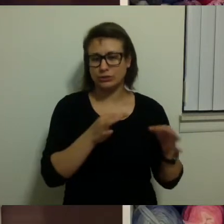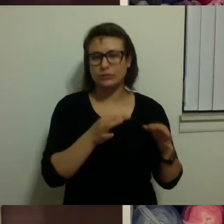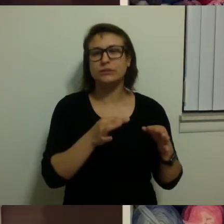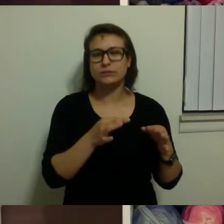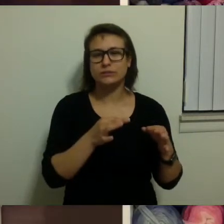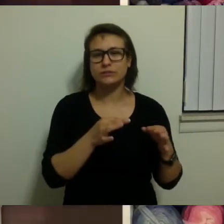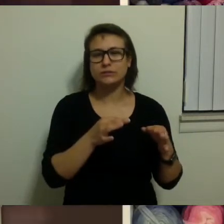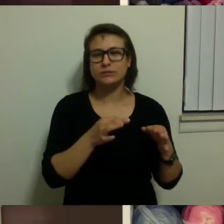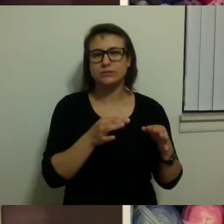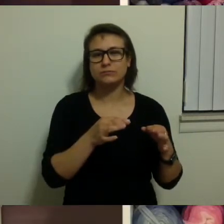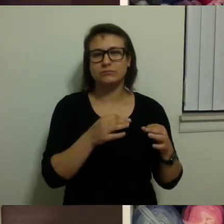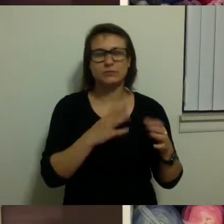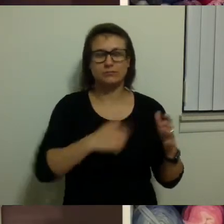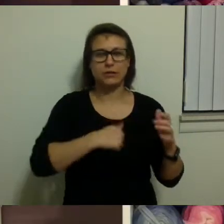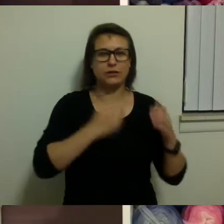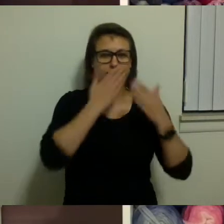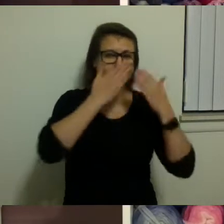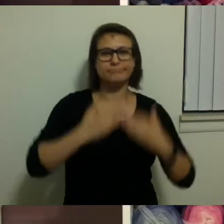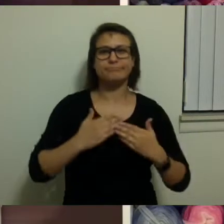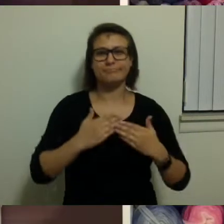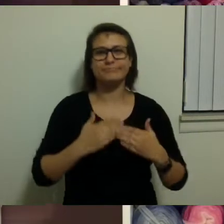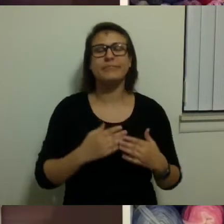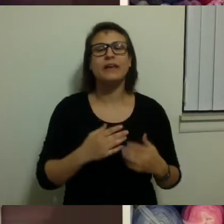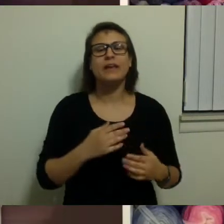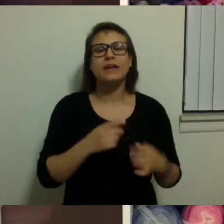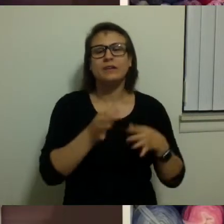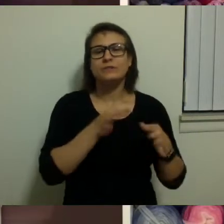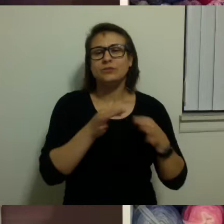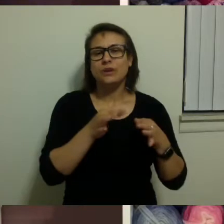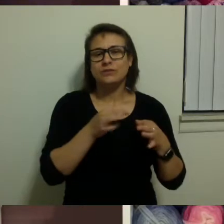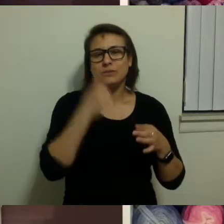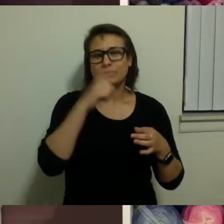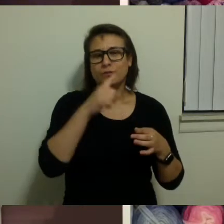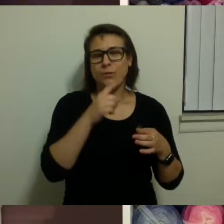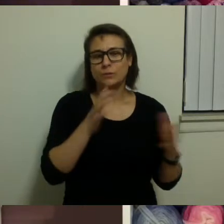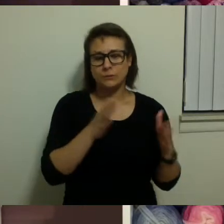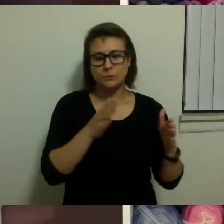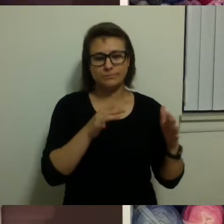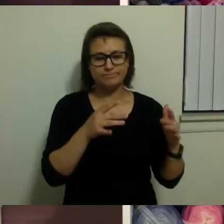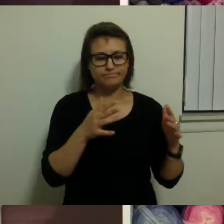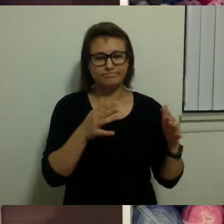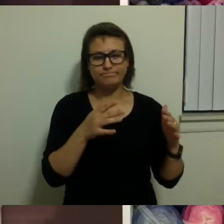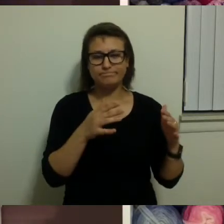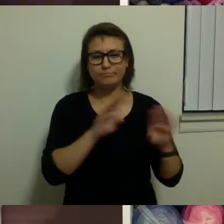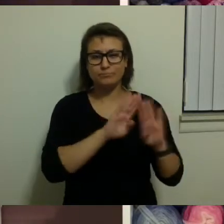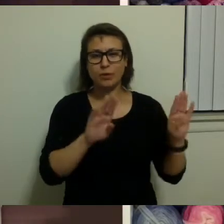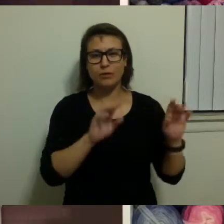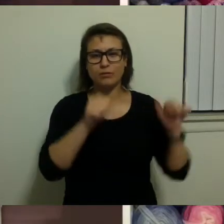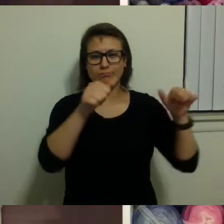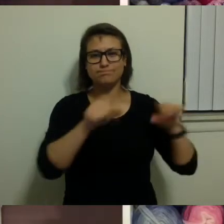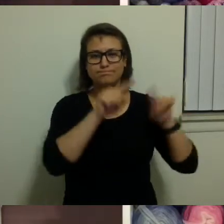instructions to make a little, I'm covering my face, sorry, instructions to make a little wall